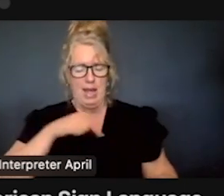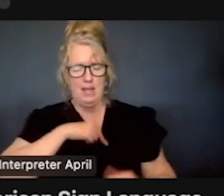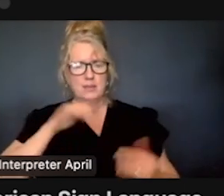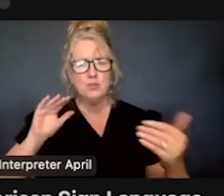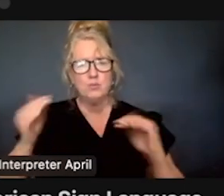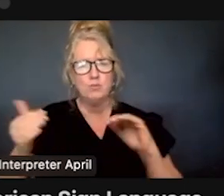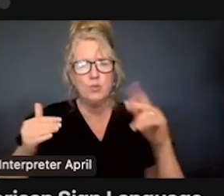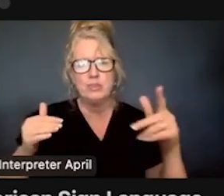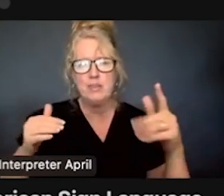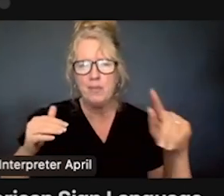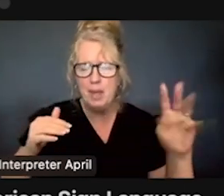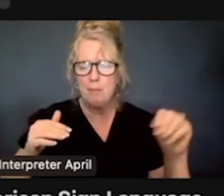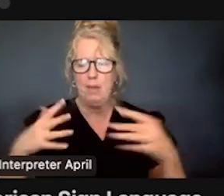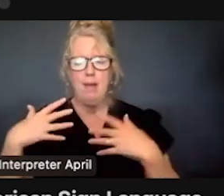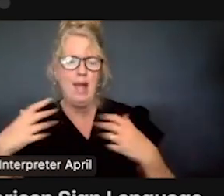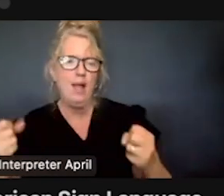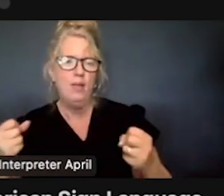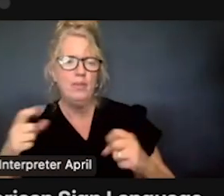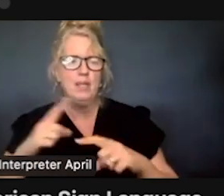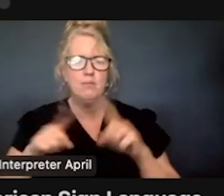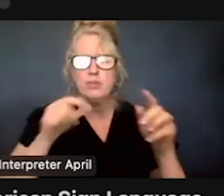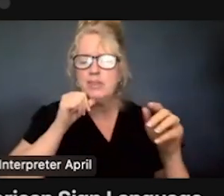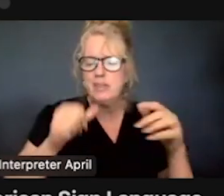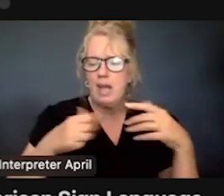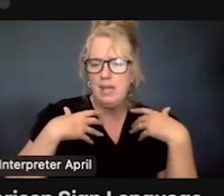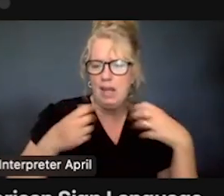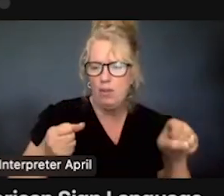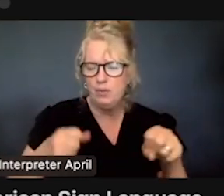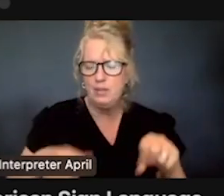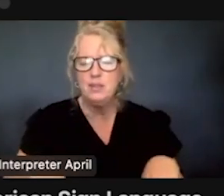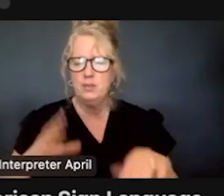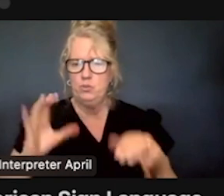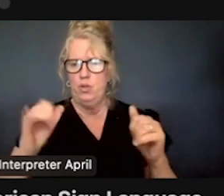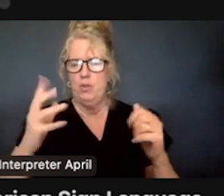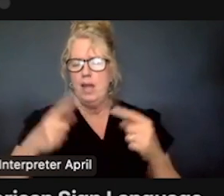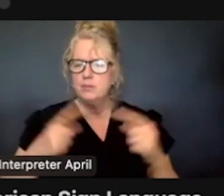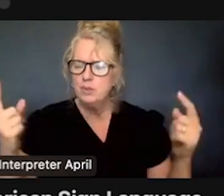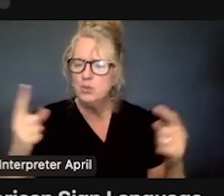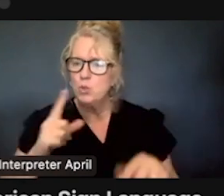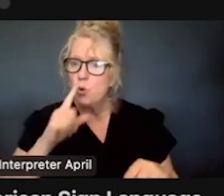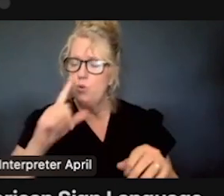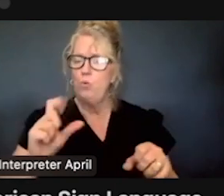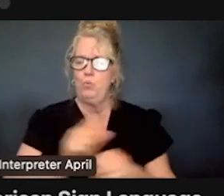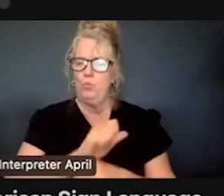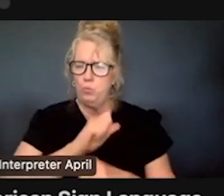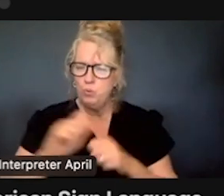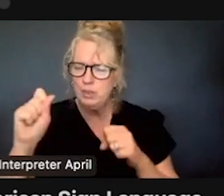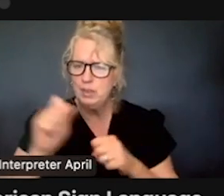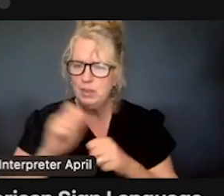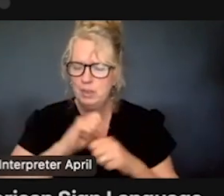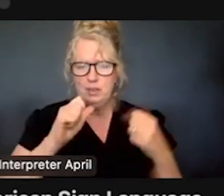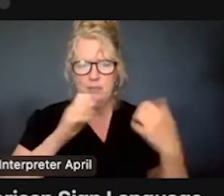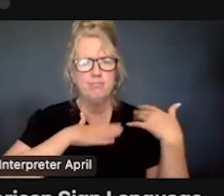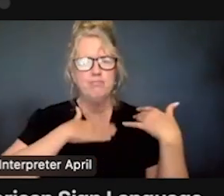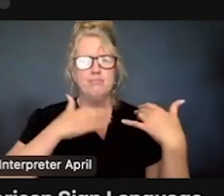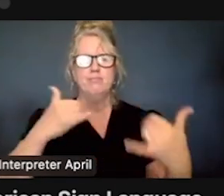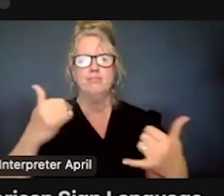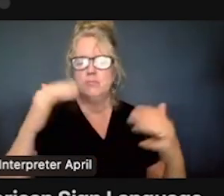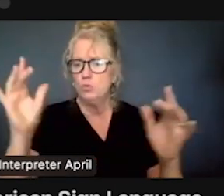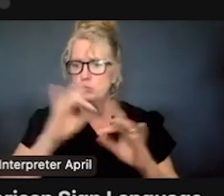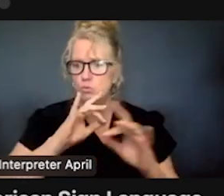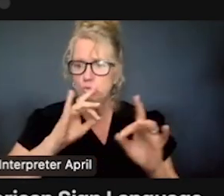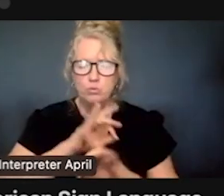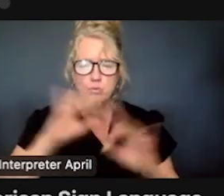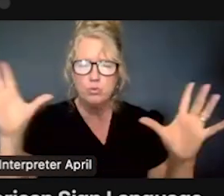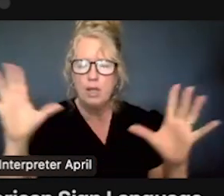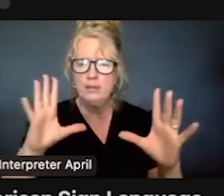versus unhealthy, and that split, we're really, throughout this entire Crisis Jam, we've been